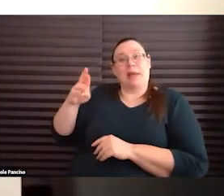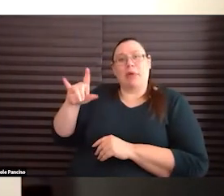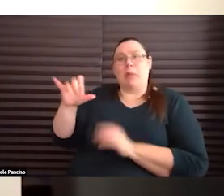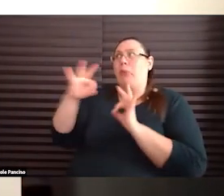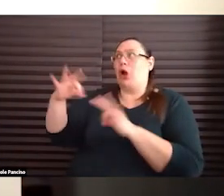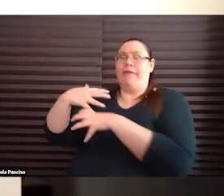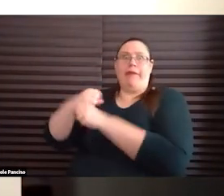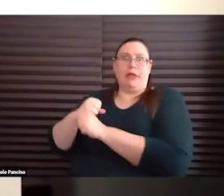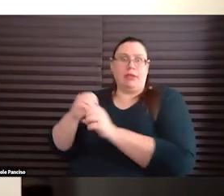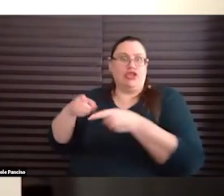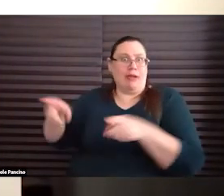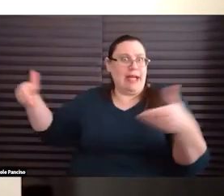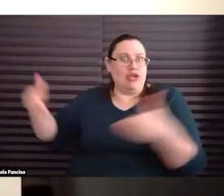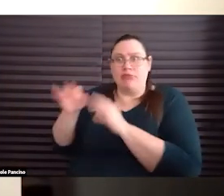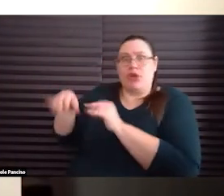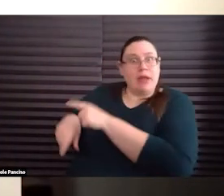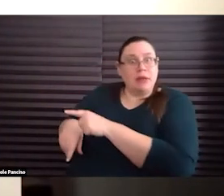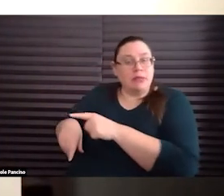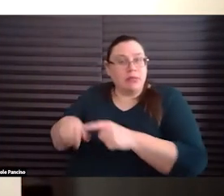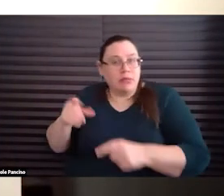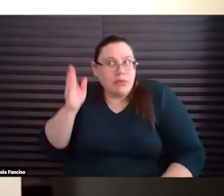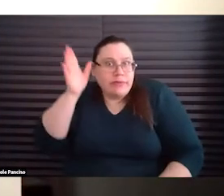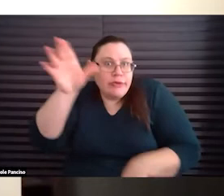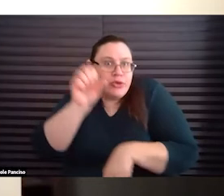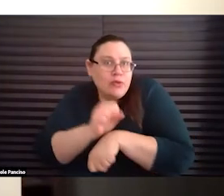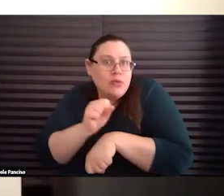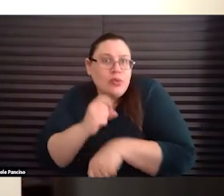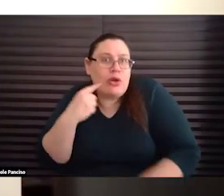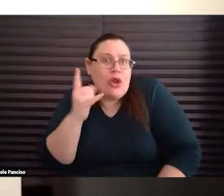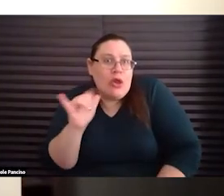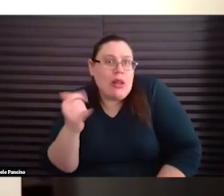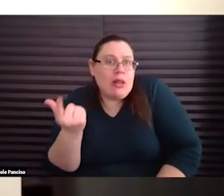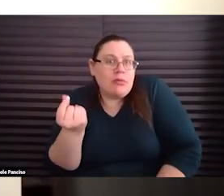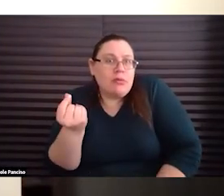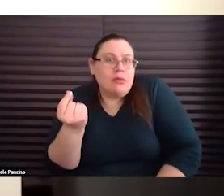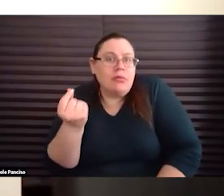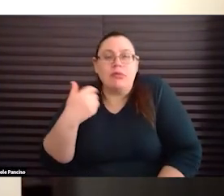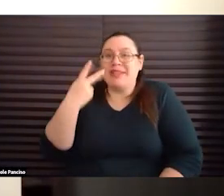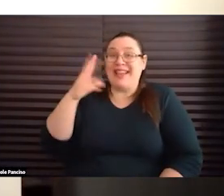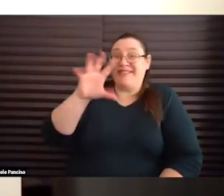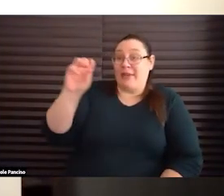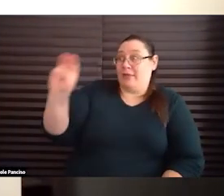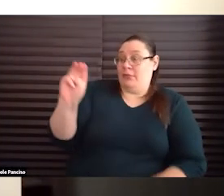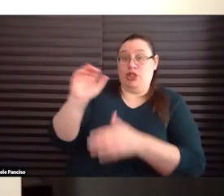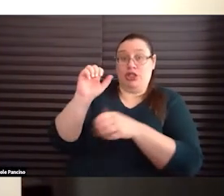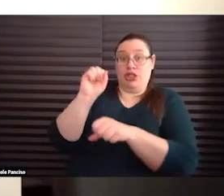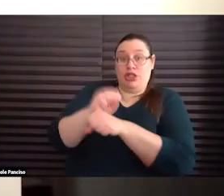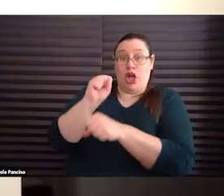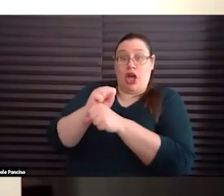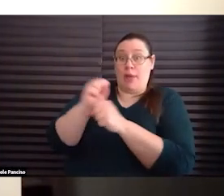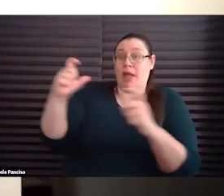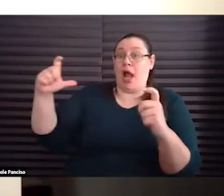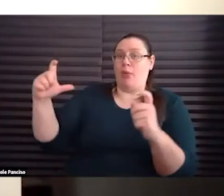her introduction, is the future of work. We see 50 million jobs disappearing over